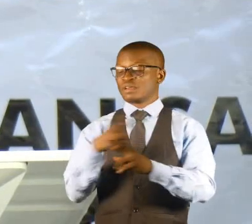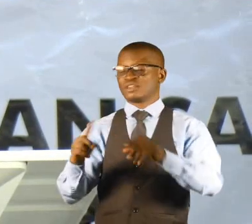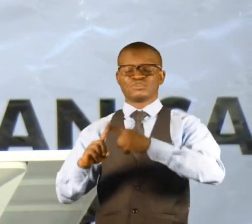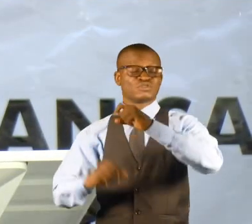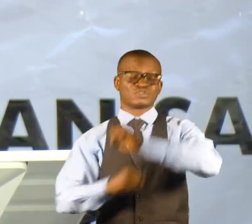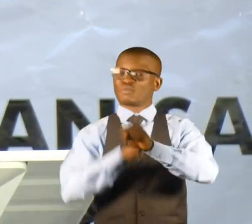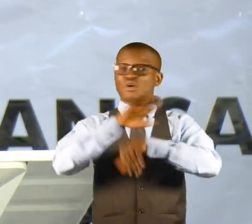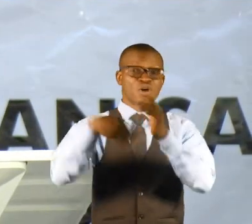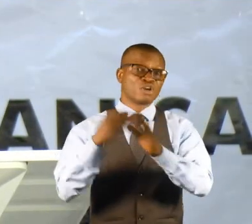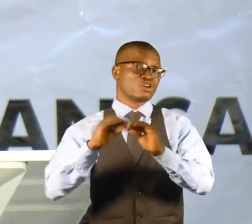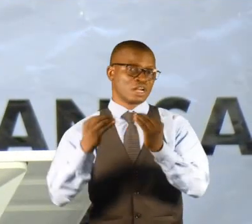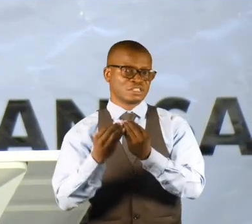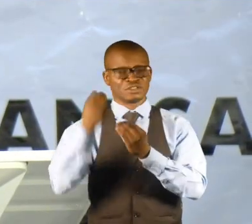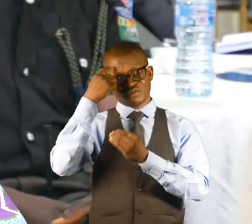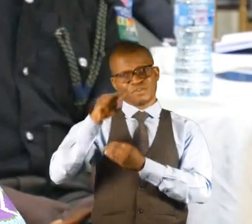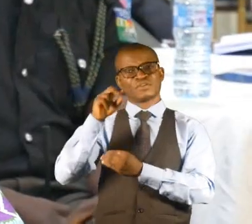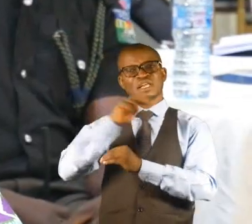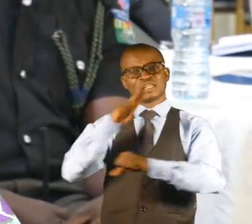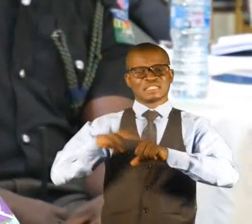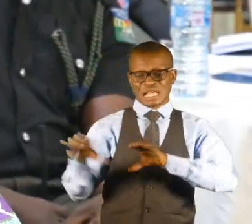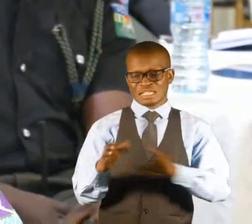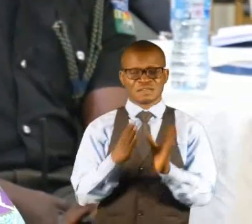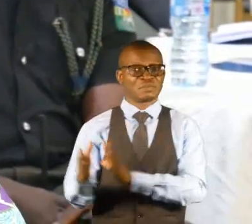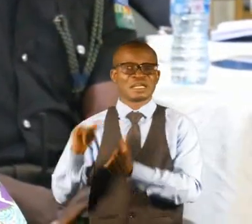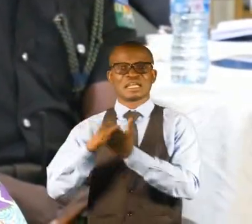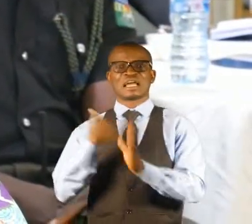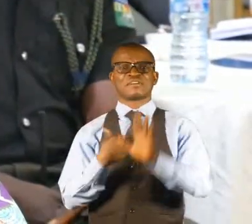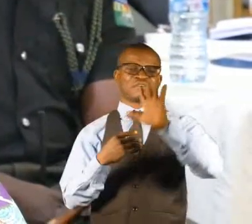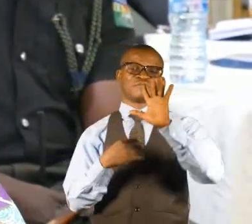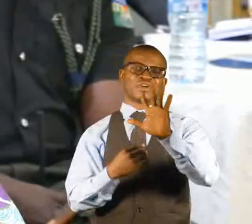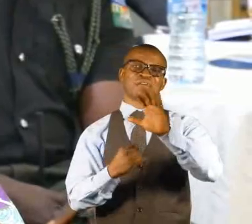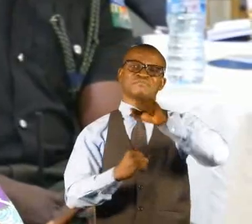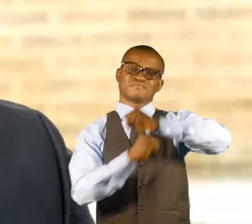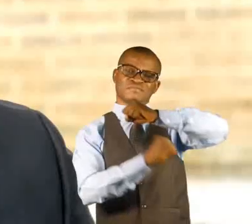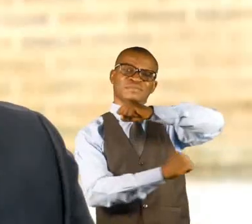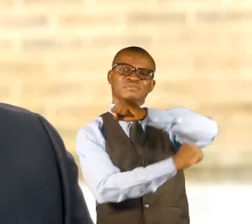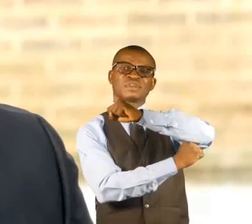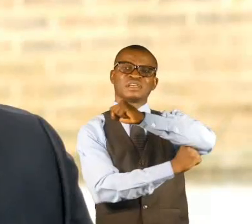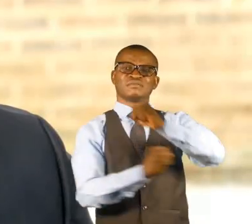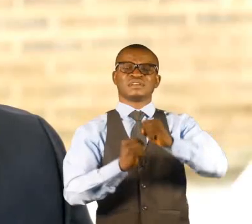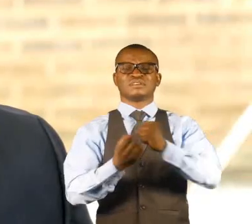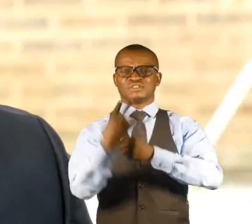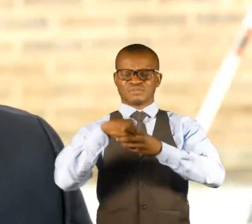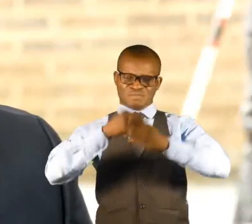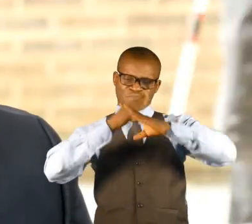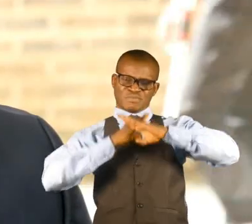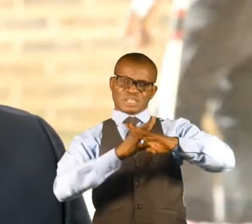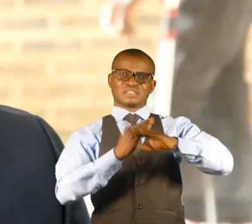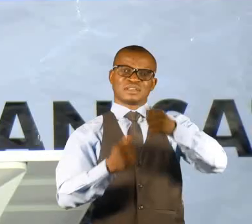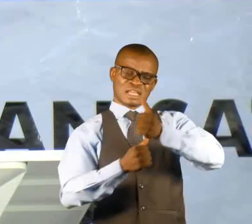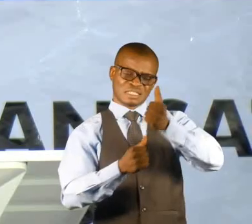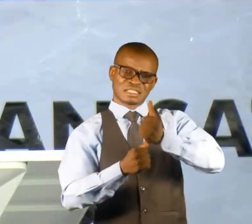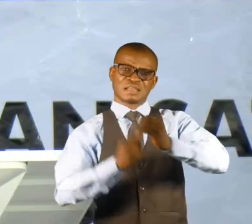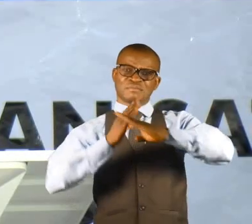we are committed to support the operationalization of the NAP, which is anchored on the 5 pillars, which we all know, of course: